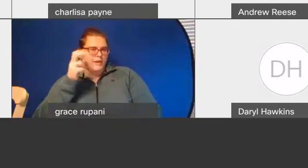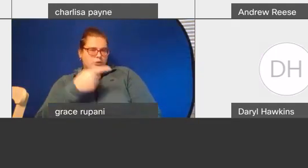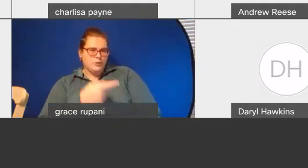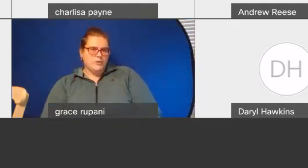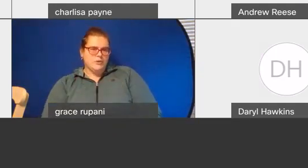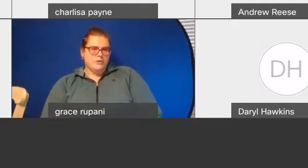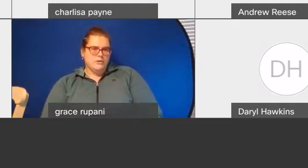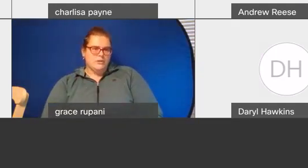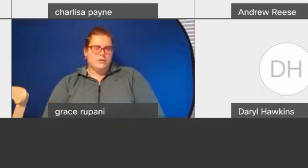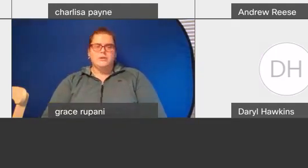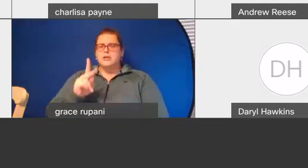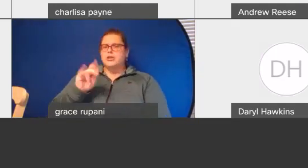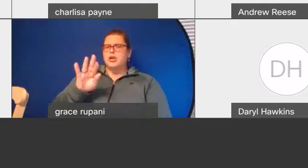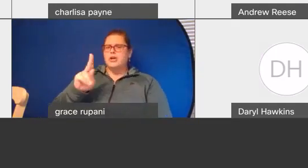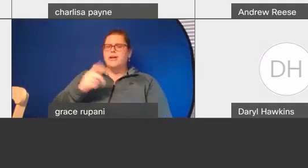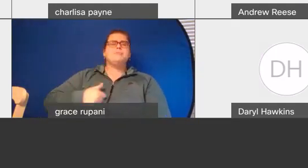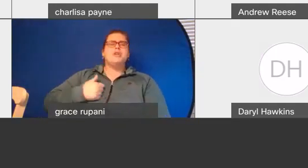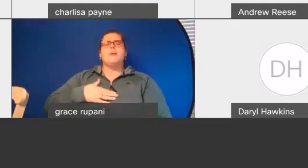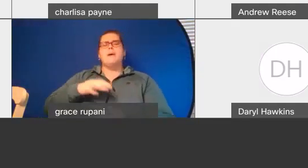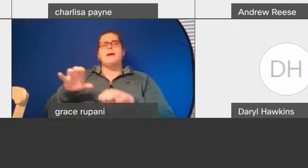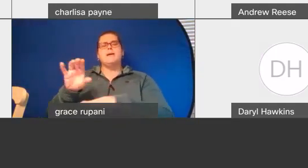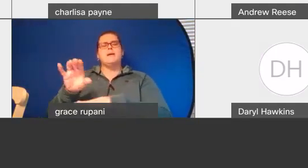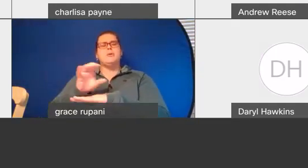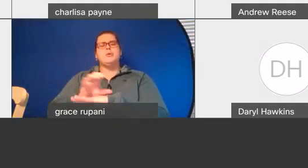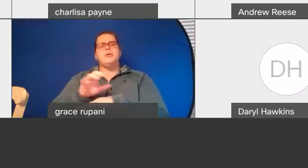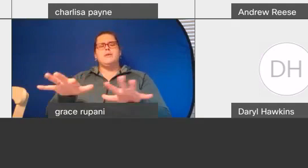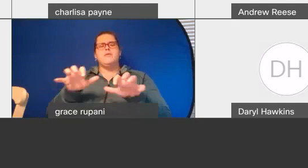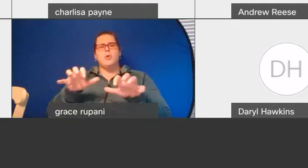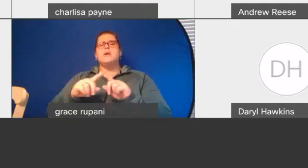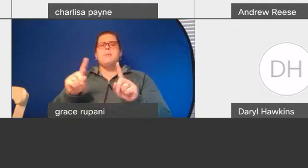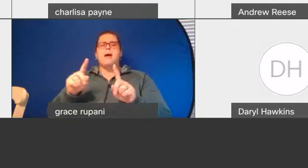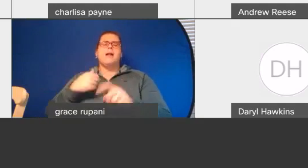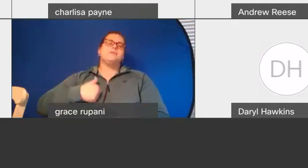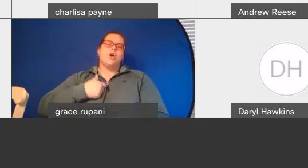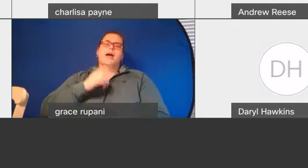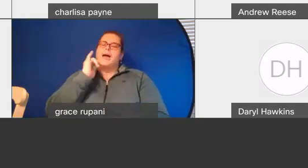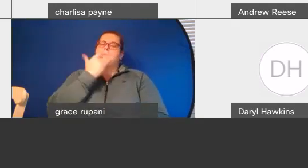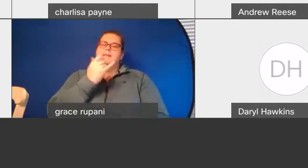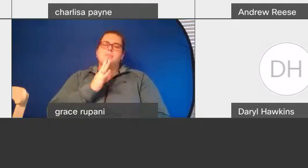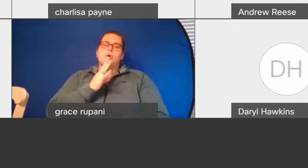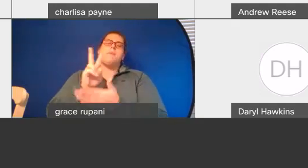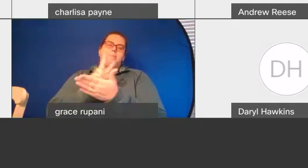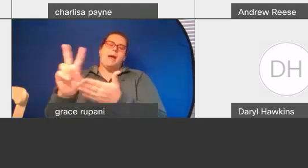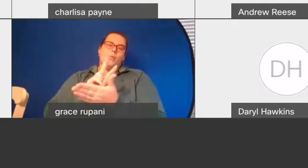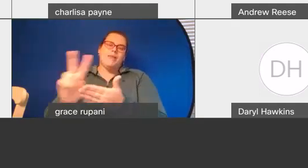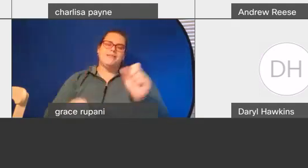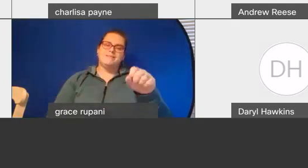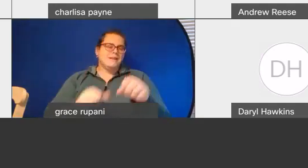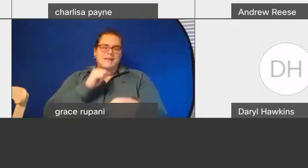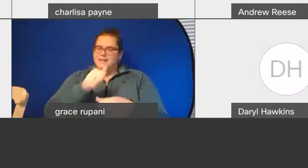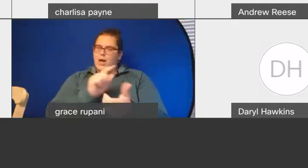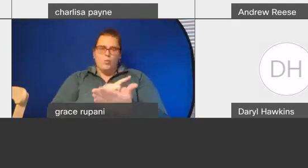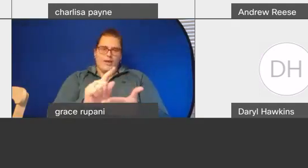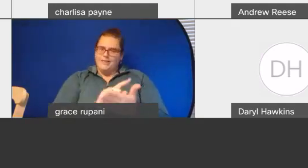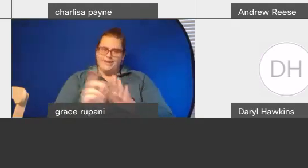I'm sorry, my computer actually froze. I'm sorry, I did misspeak earlier. It is bi-weekly refresher trainings. My apologies. It is bi-weekly, just to clarify.